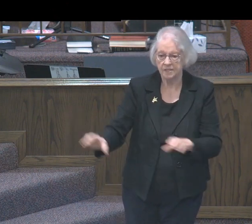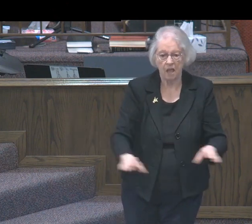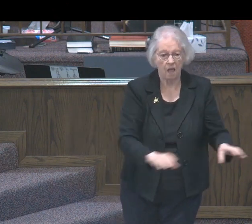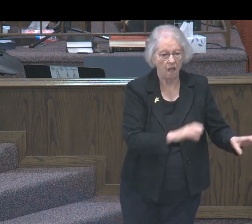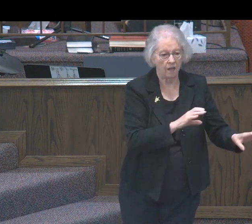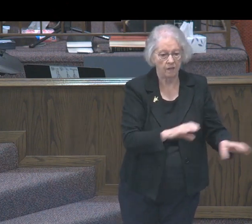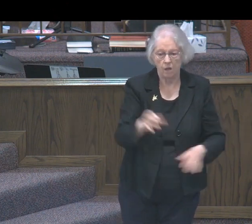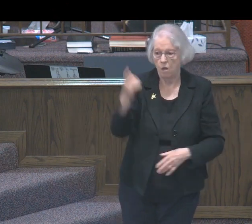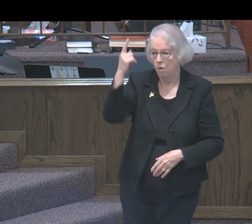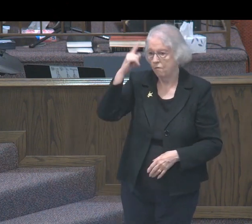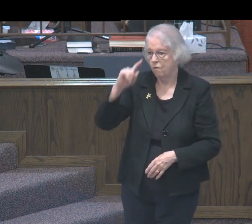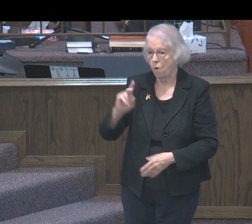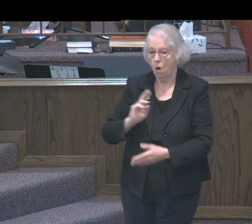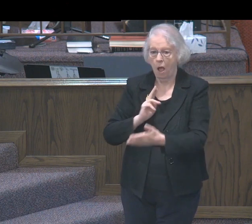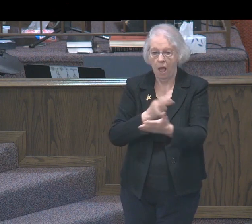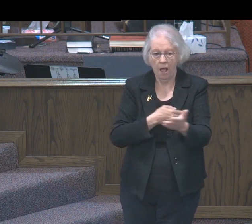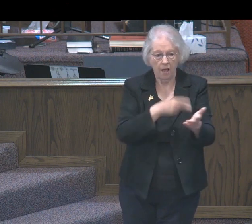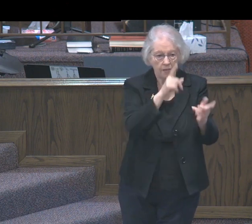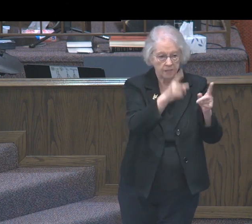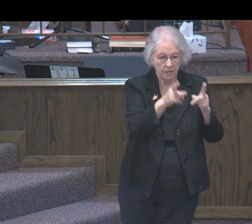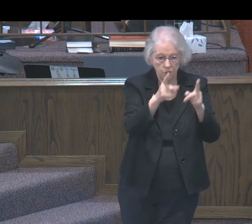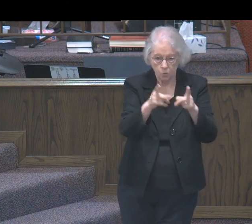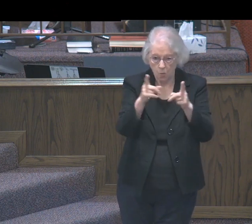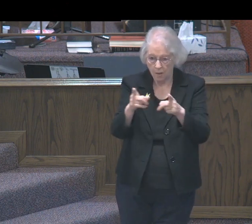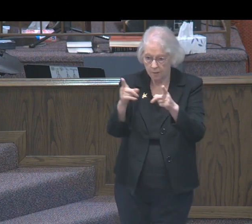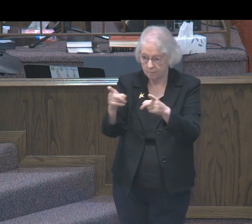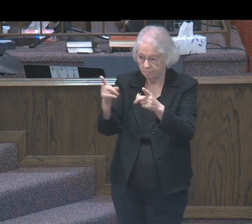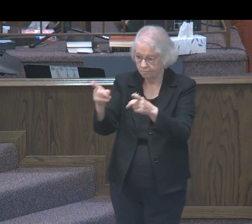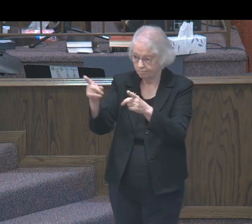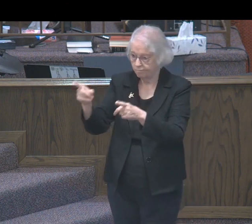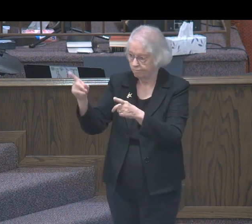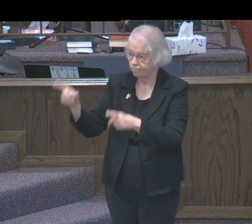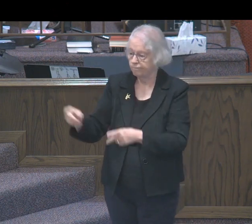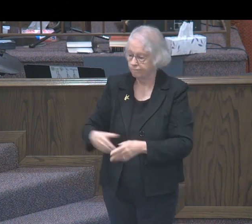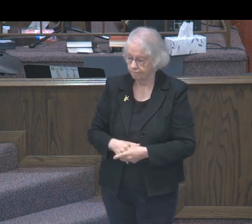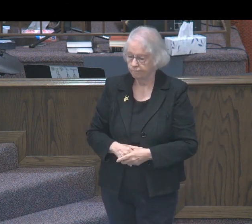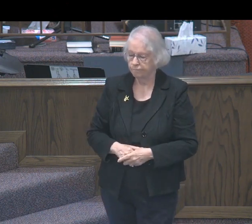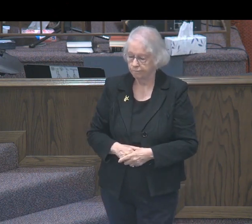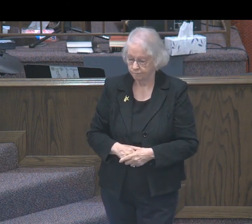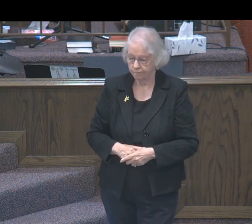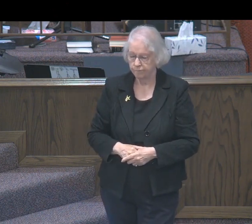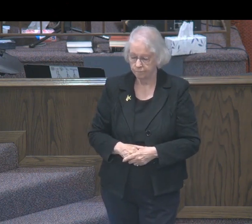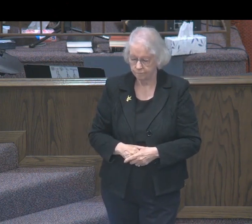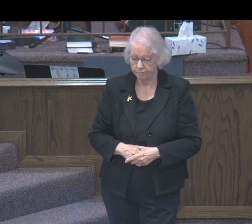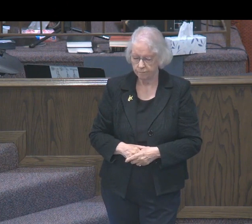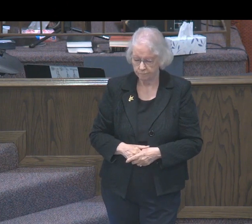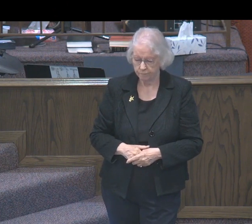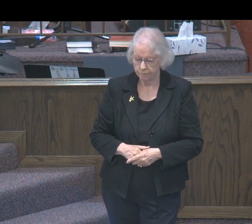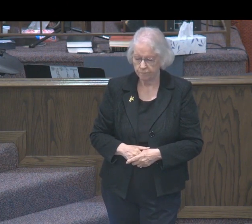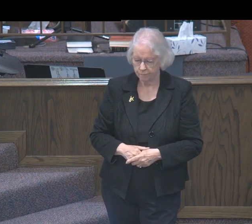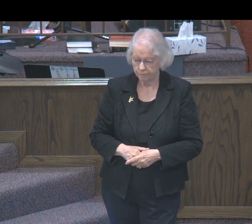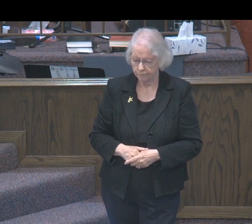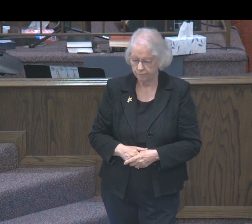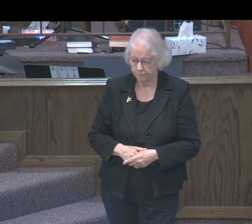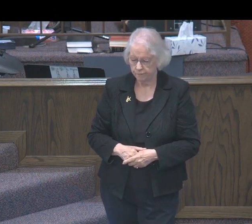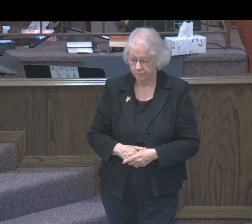promise that you have in store for you because of what